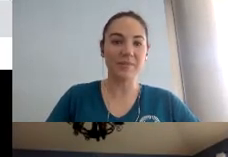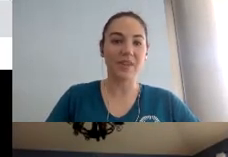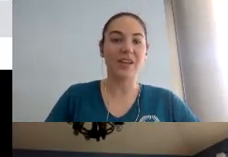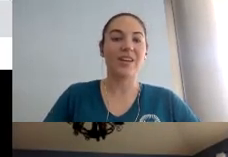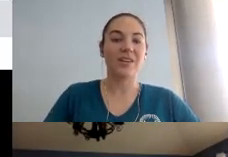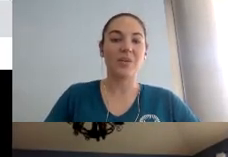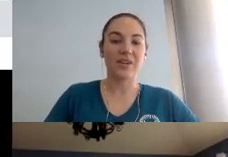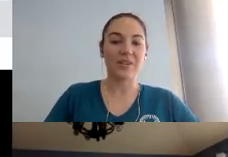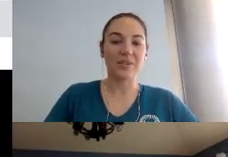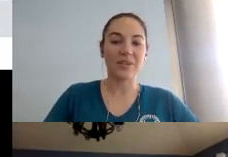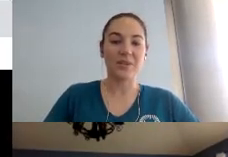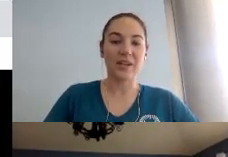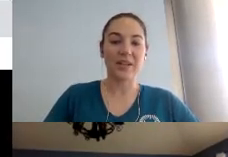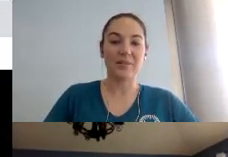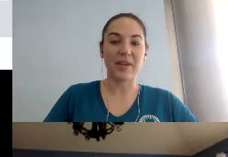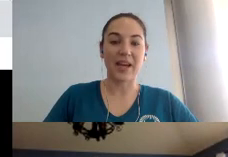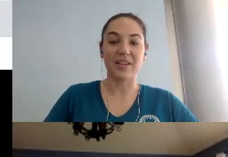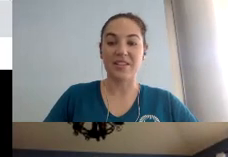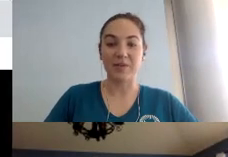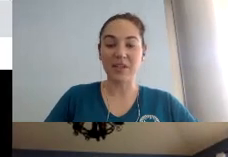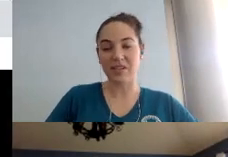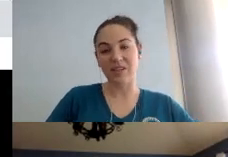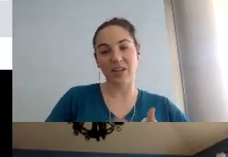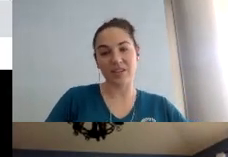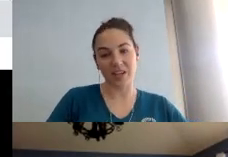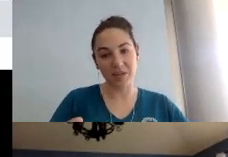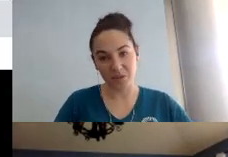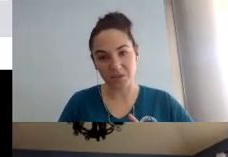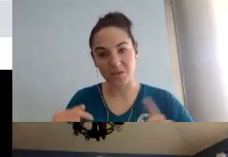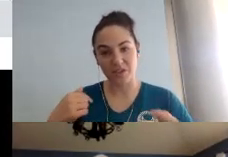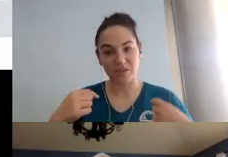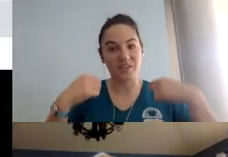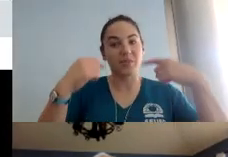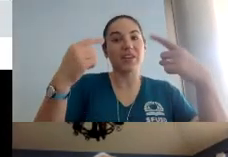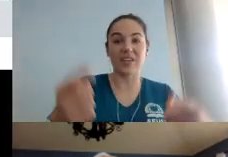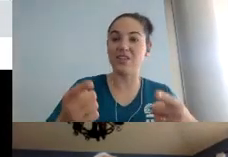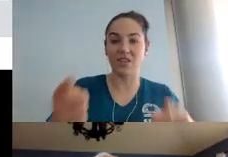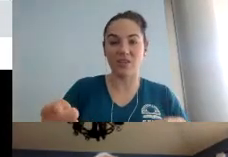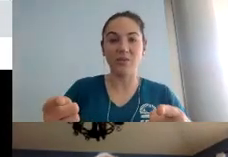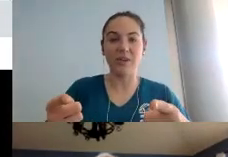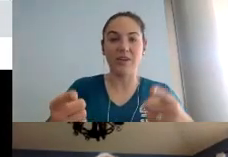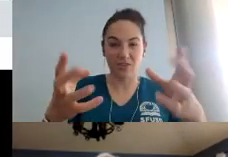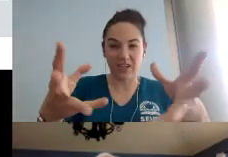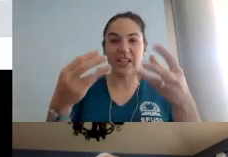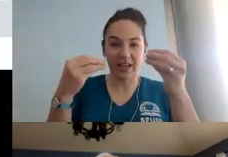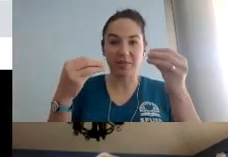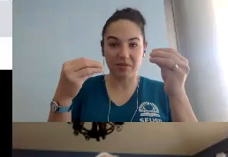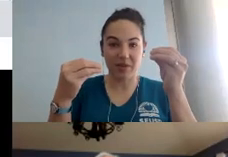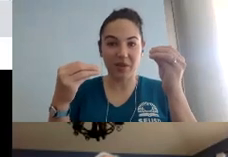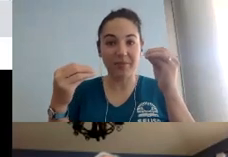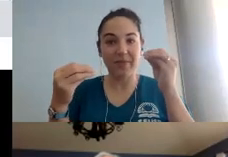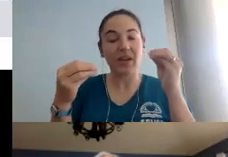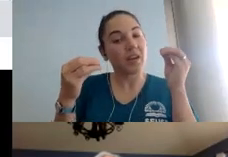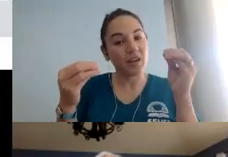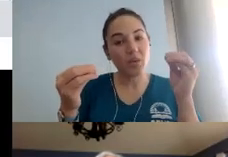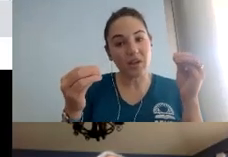button, you can also add an assignment. An assignment is where students turn something into you. So you're going to collect something from